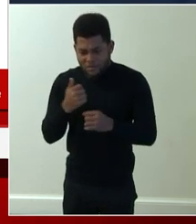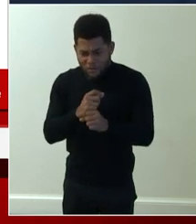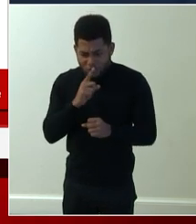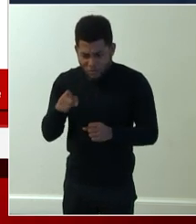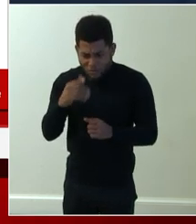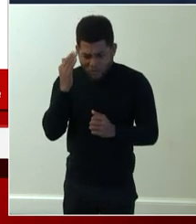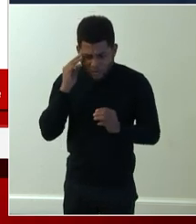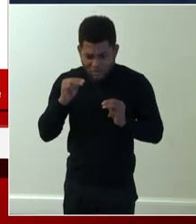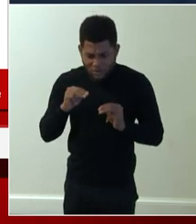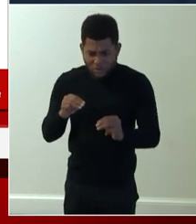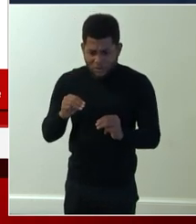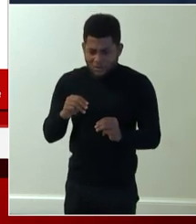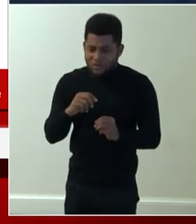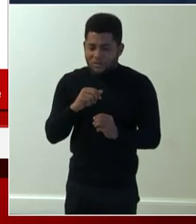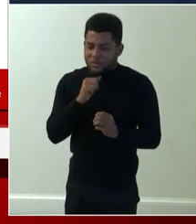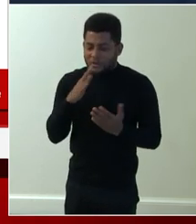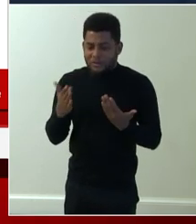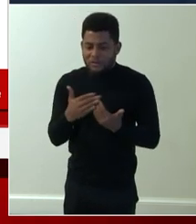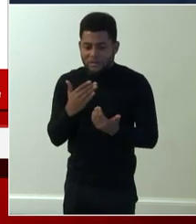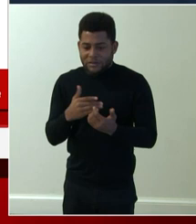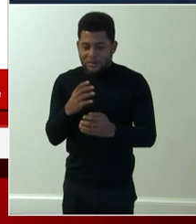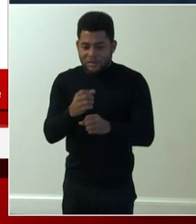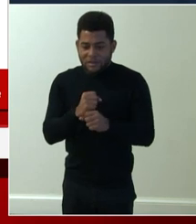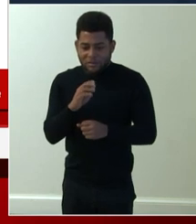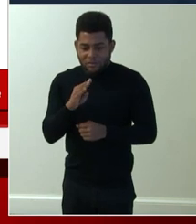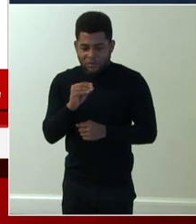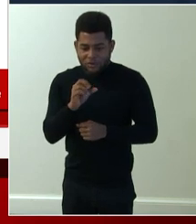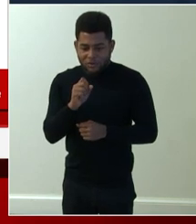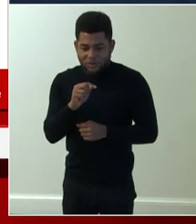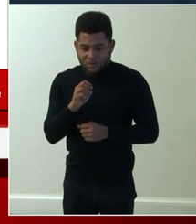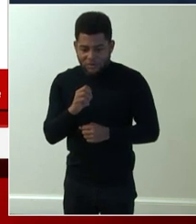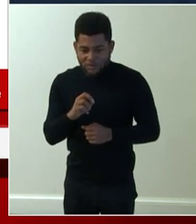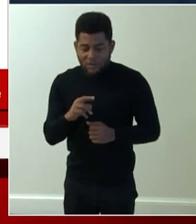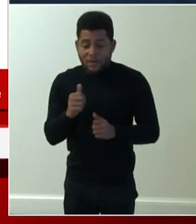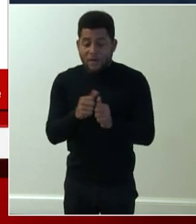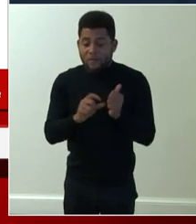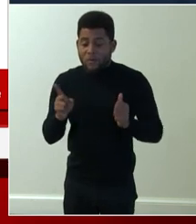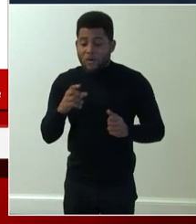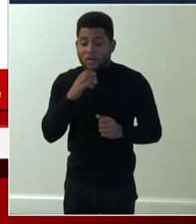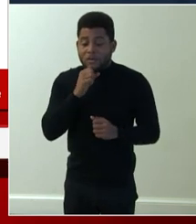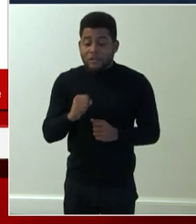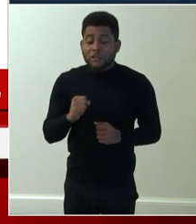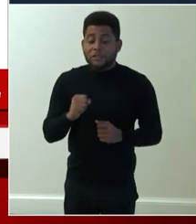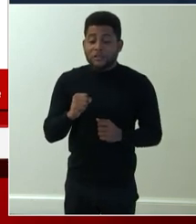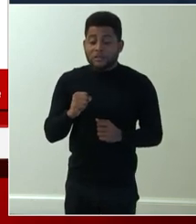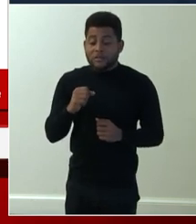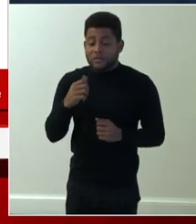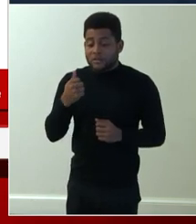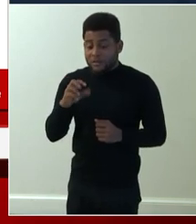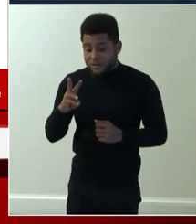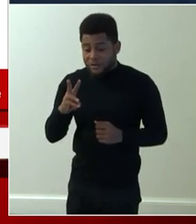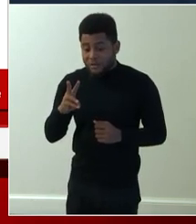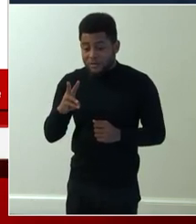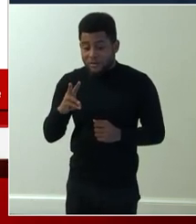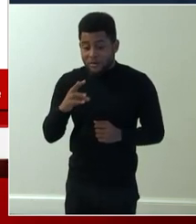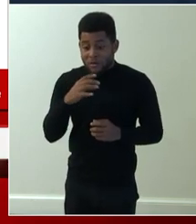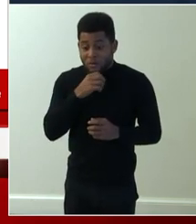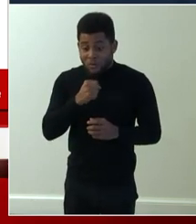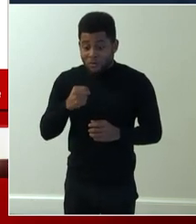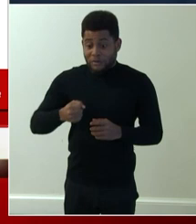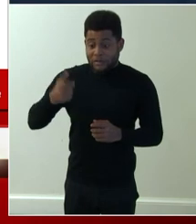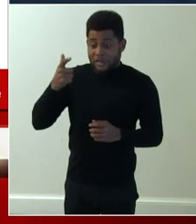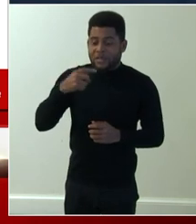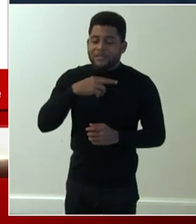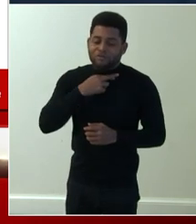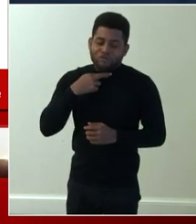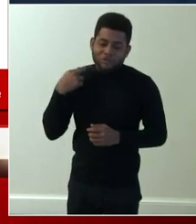very clear that they should get boosted. We want everybody over the age of 16 to get boosted, but there is a difference in risk when you talk about over the age of